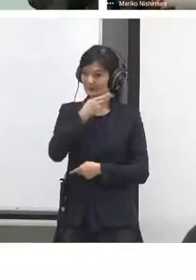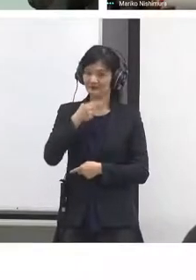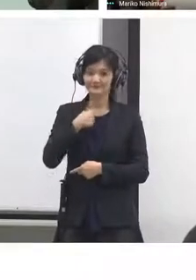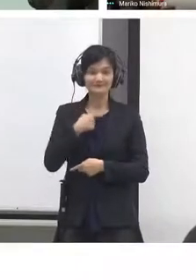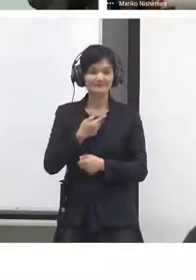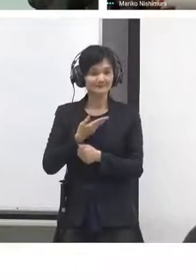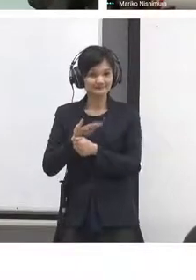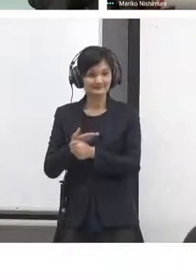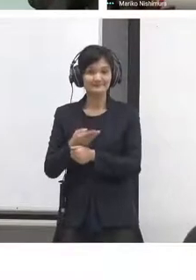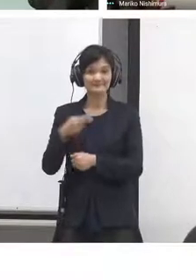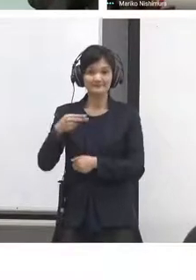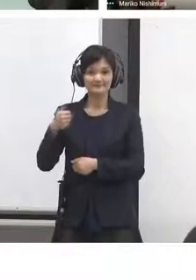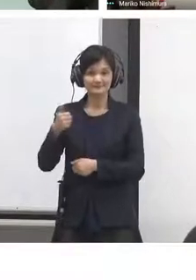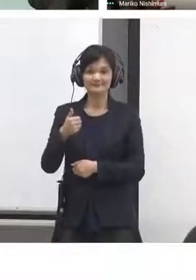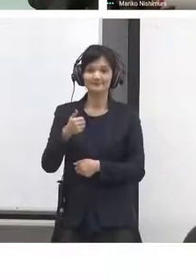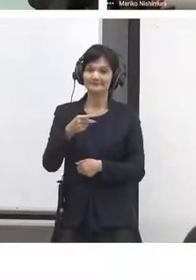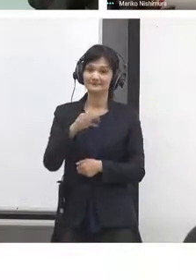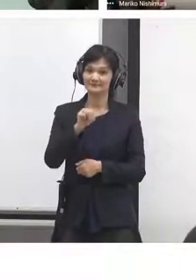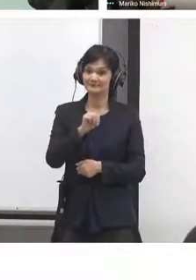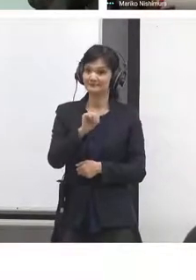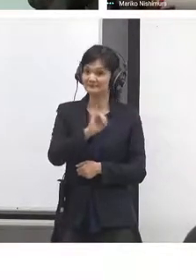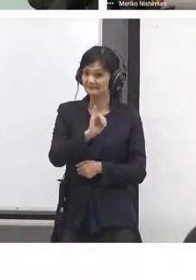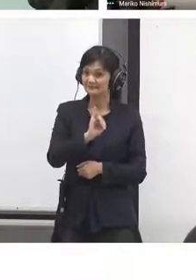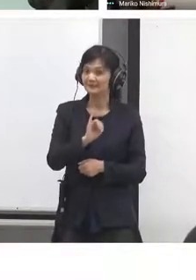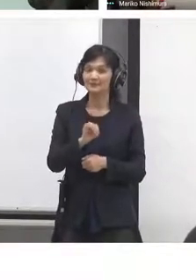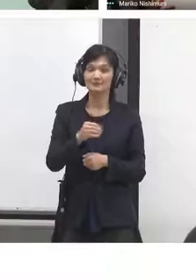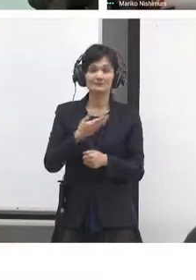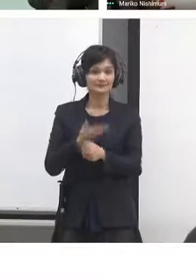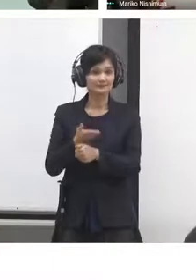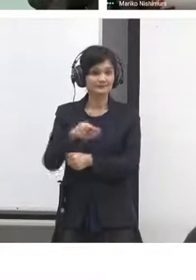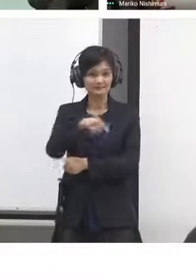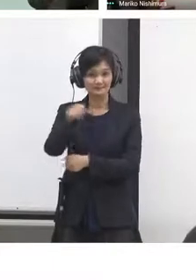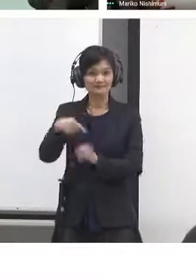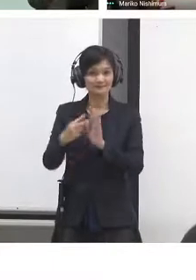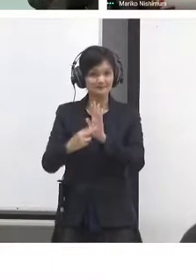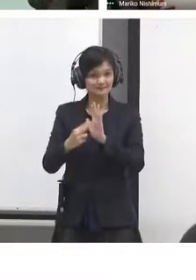anyway, I think it's like both side influence. So